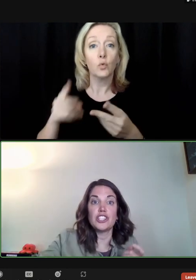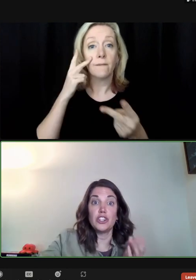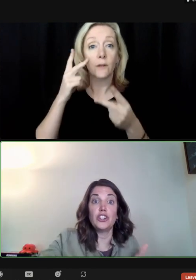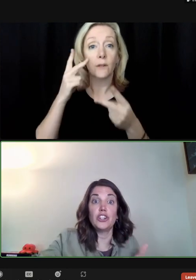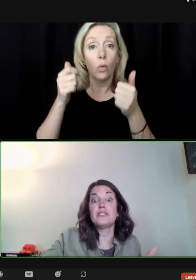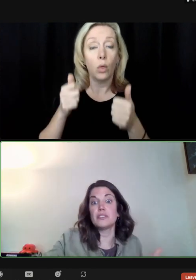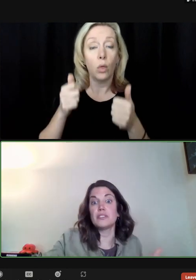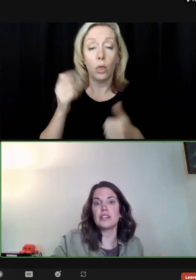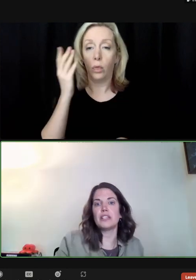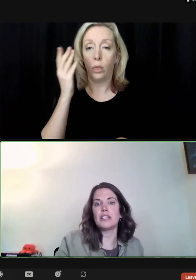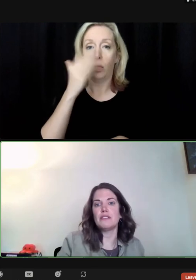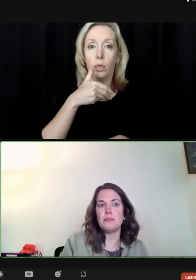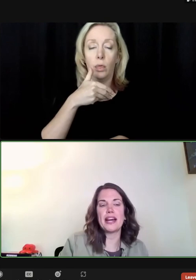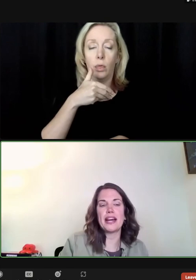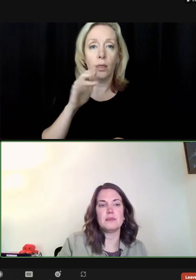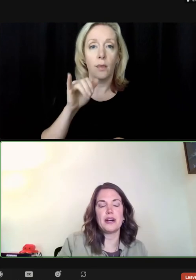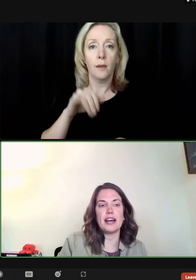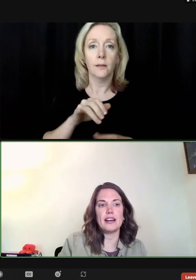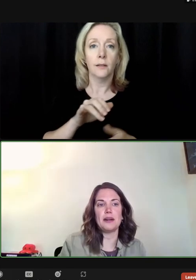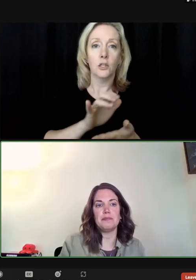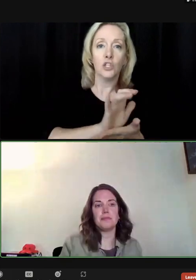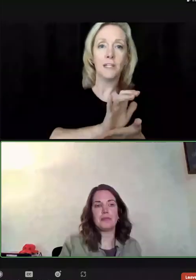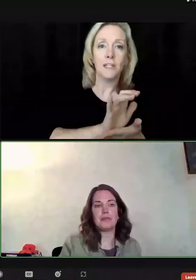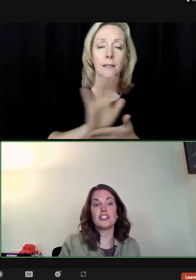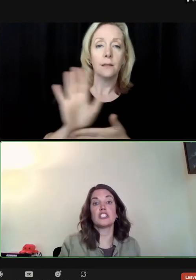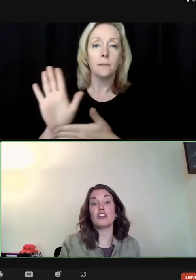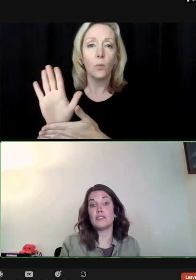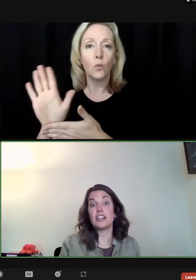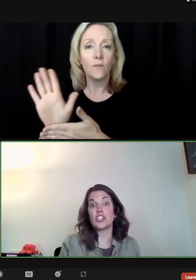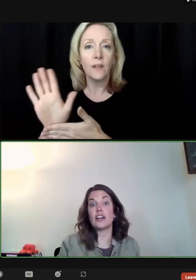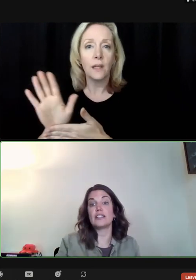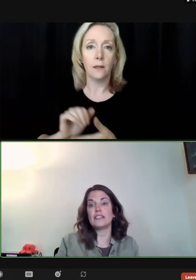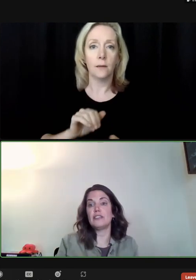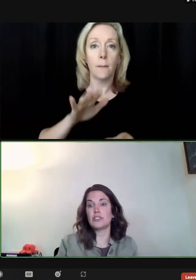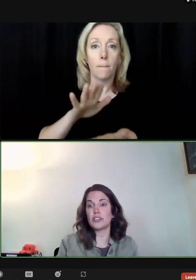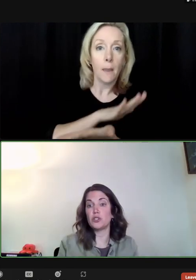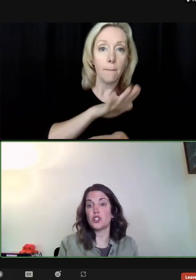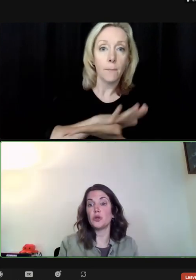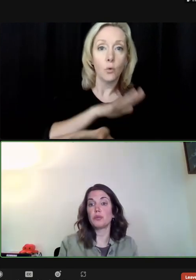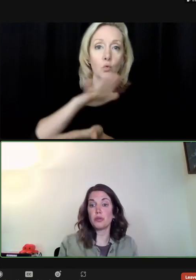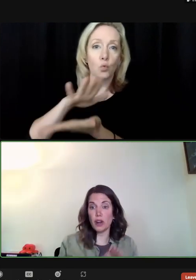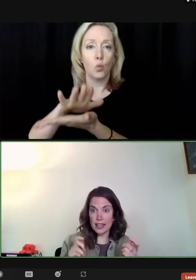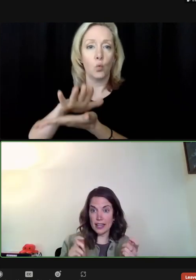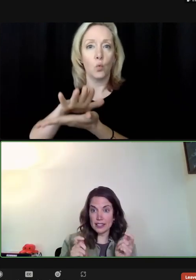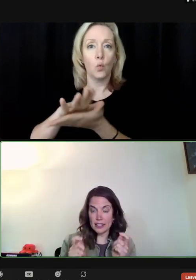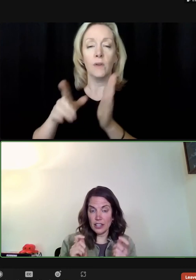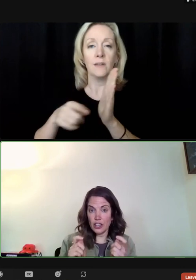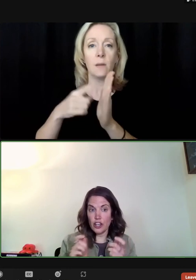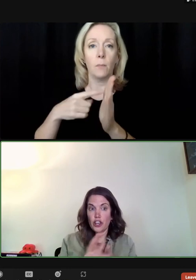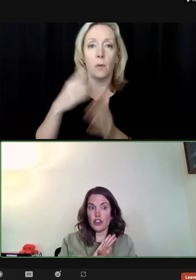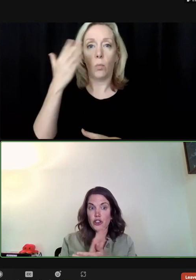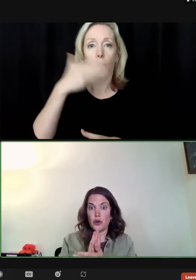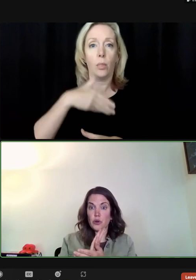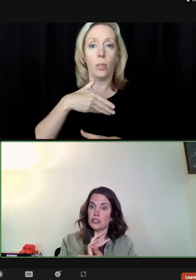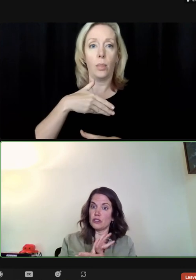that change could be significantly impacted by vision loss if that child is not able to